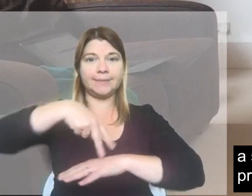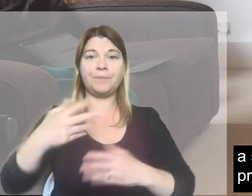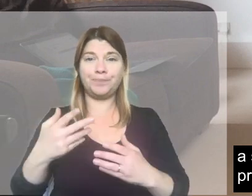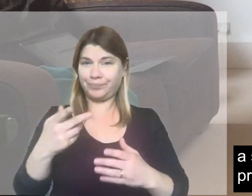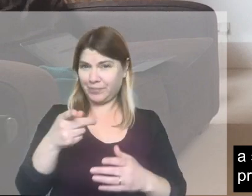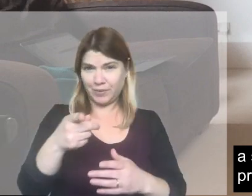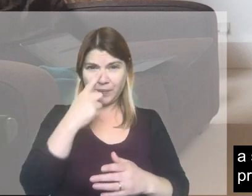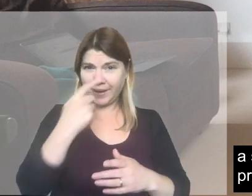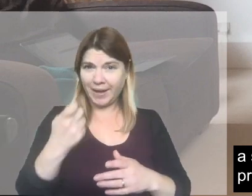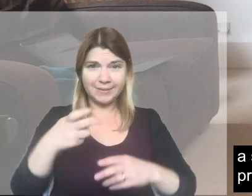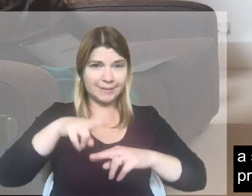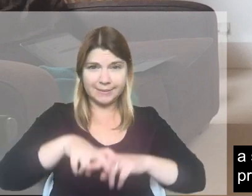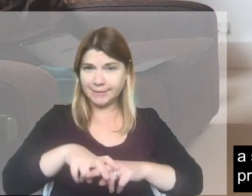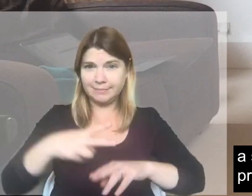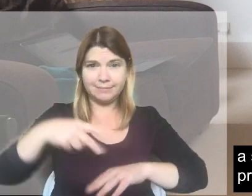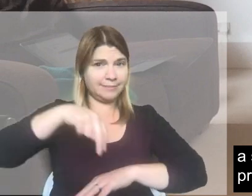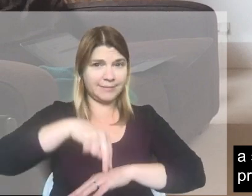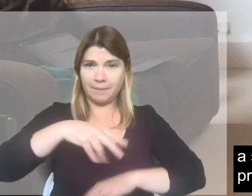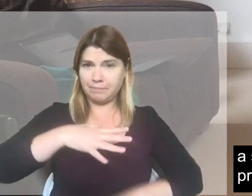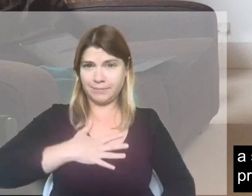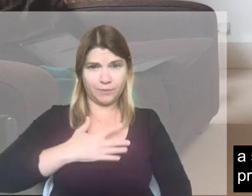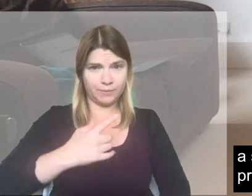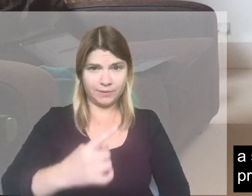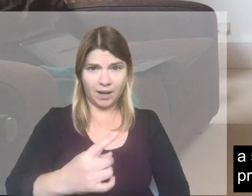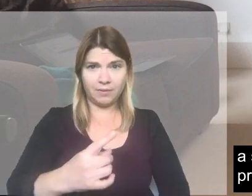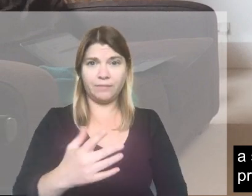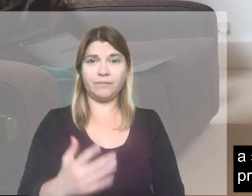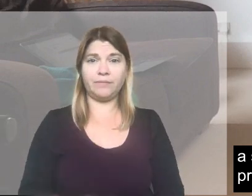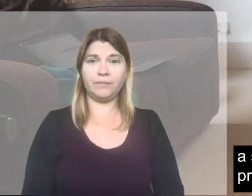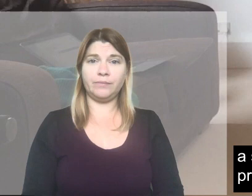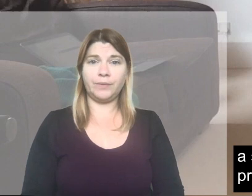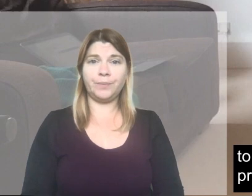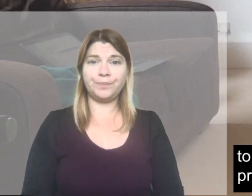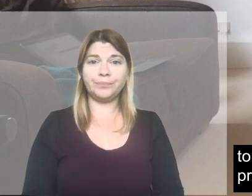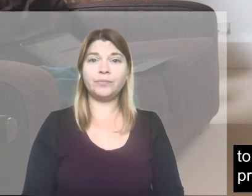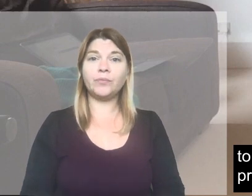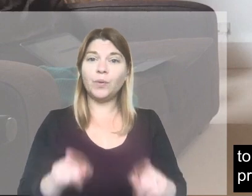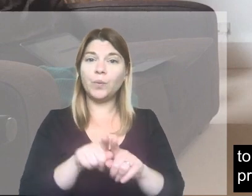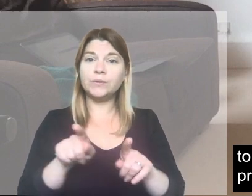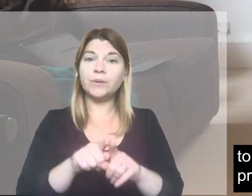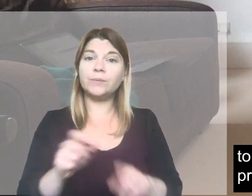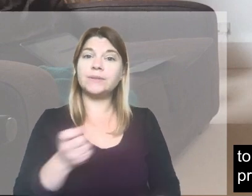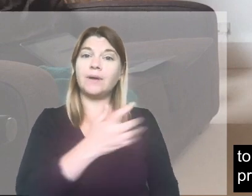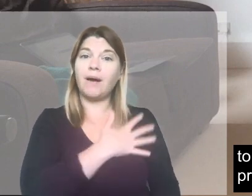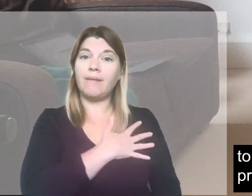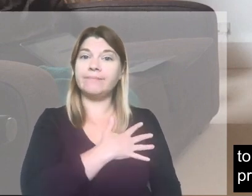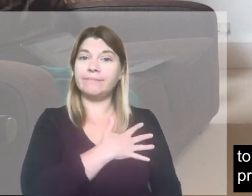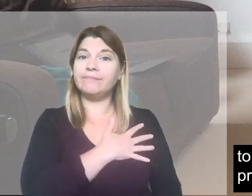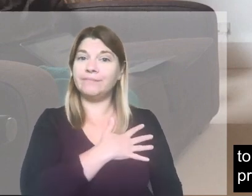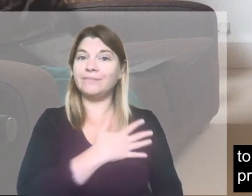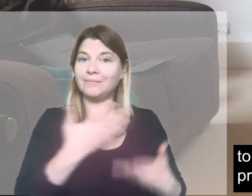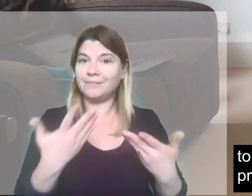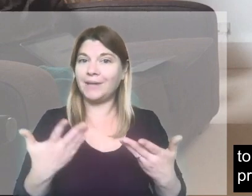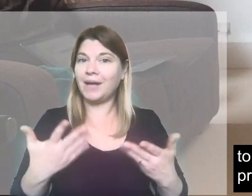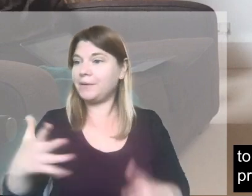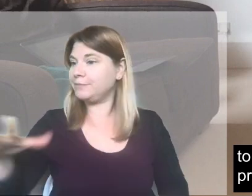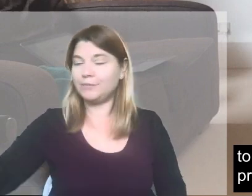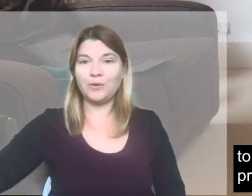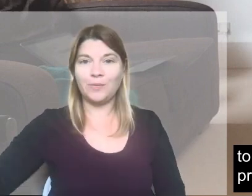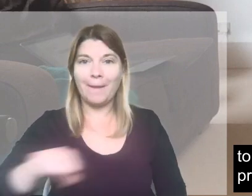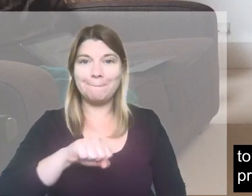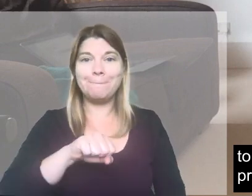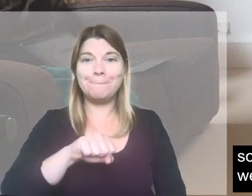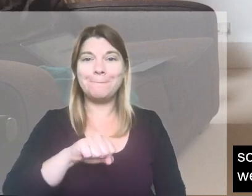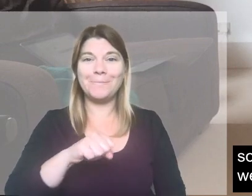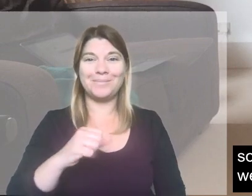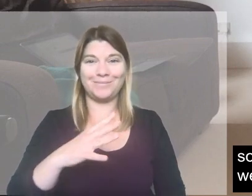now. But you can keep practicing it in the chair. If you want to, you could also grab your scarf, your prop, at this moment,